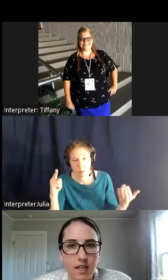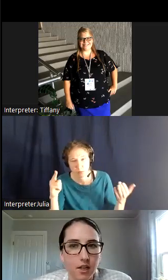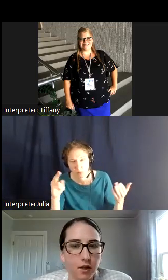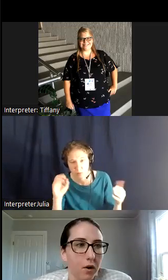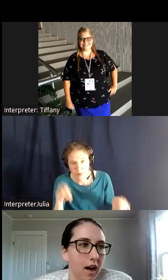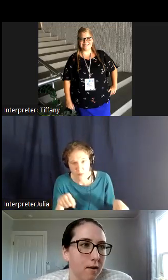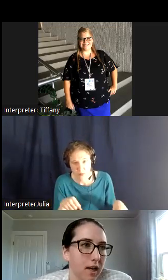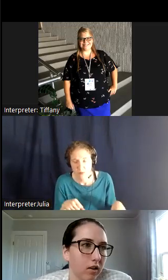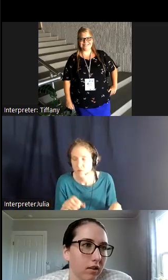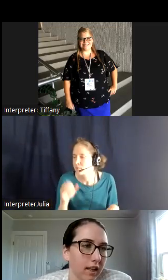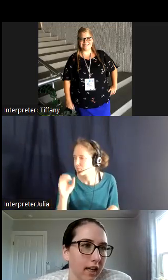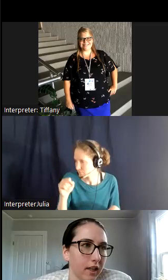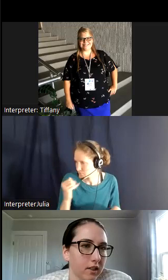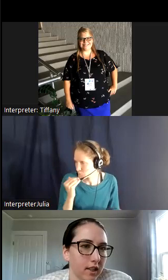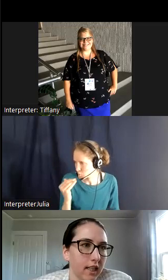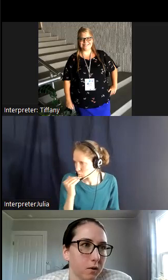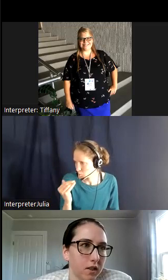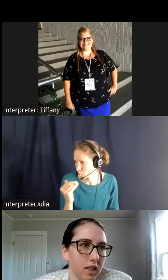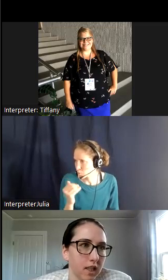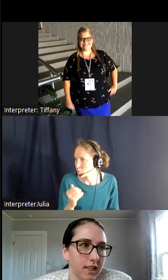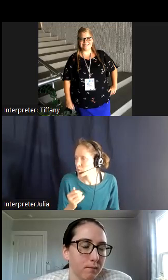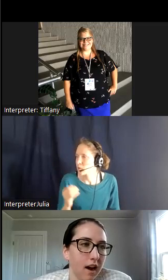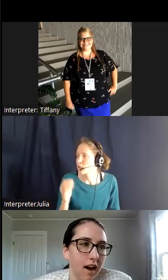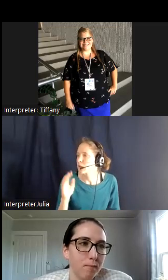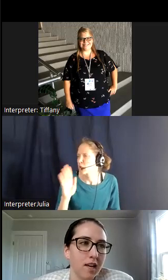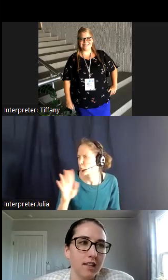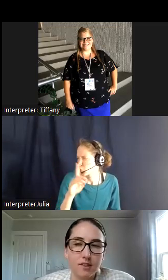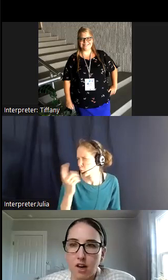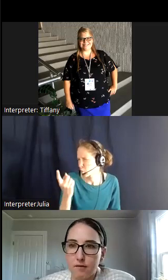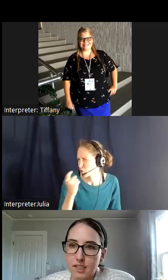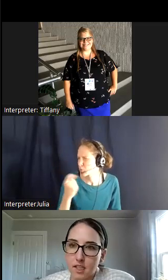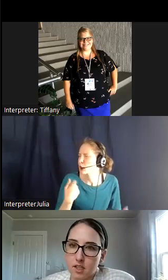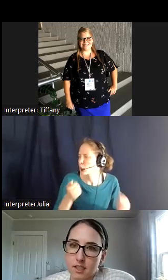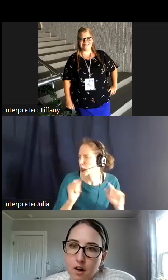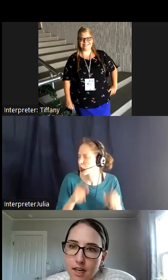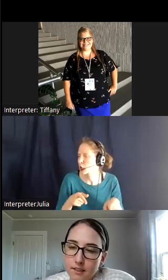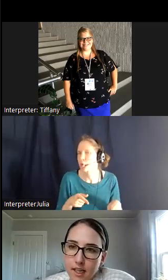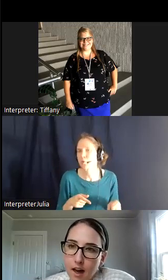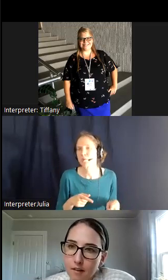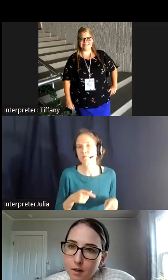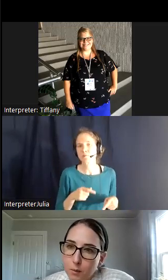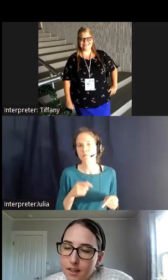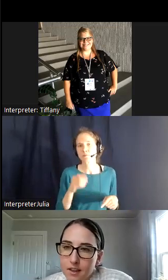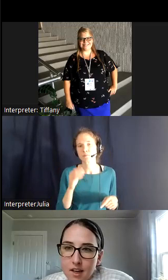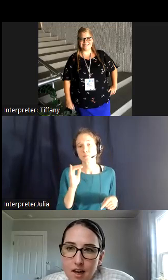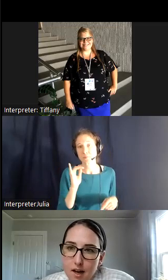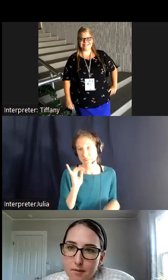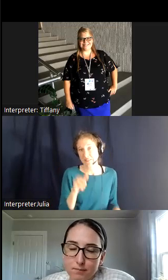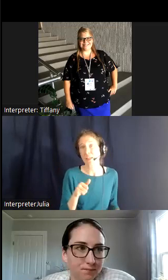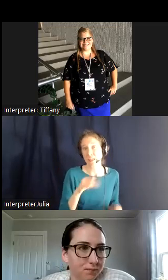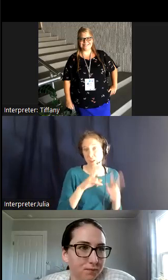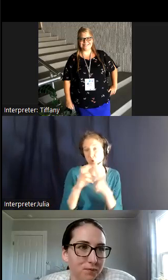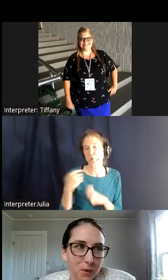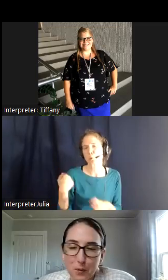Yes, thank you. And I'll kind of answer Edie's question at the same time. These are conversations that we're actively having with,